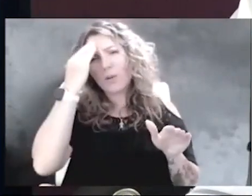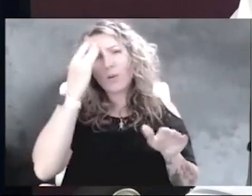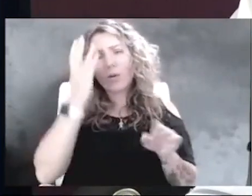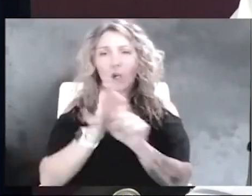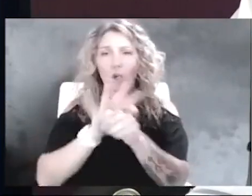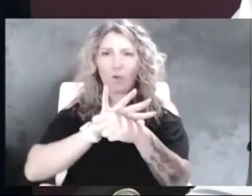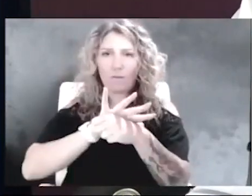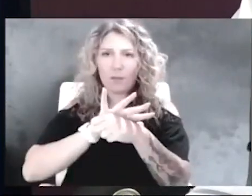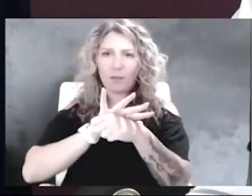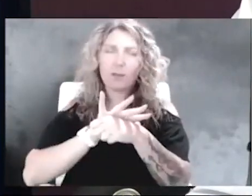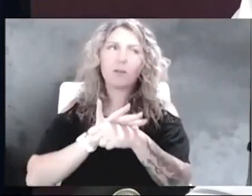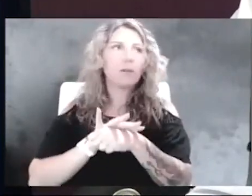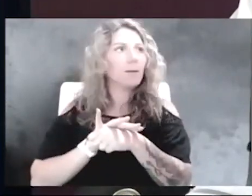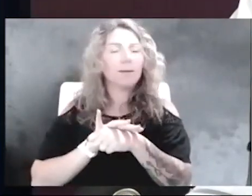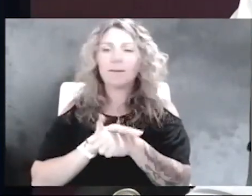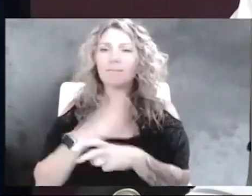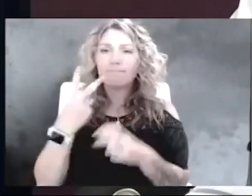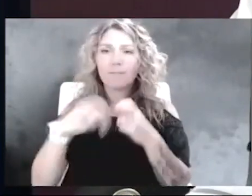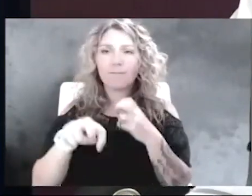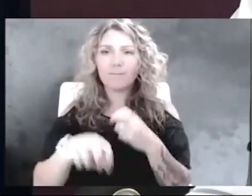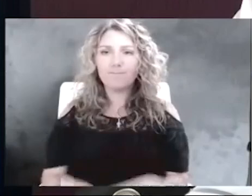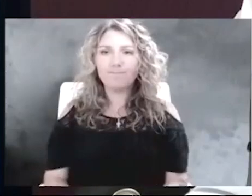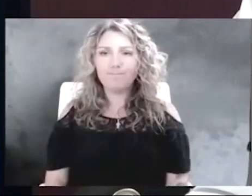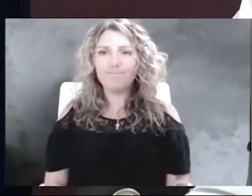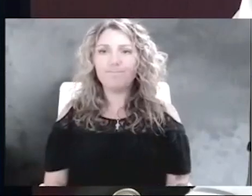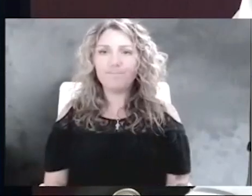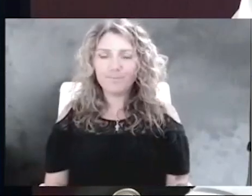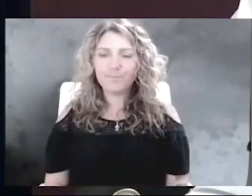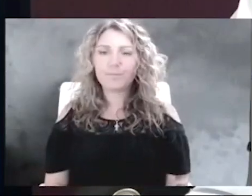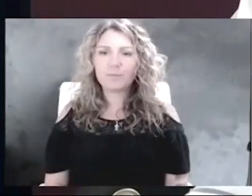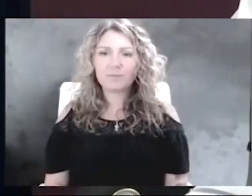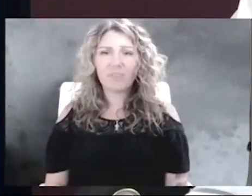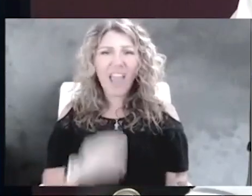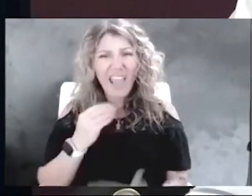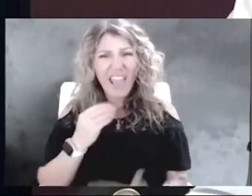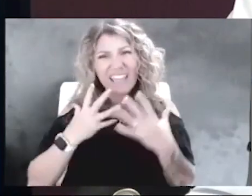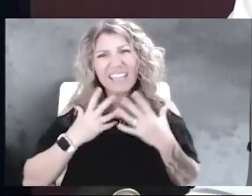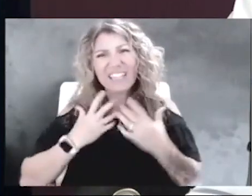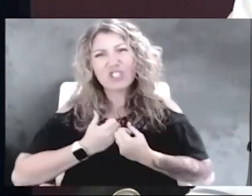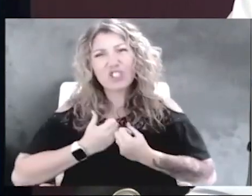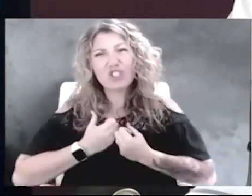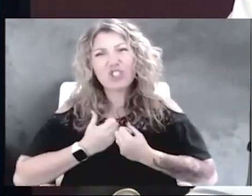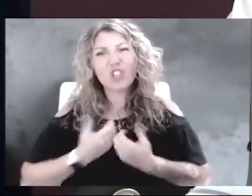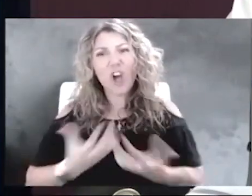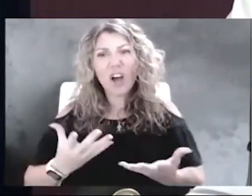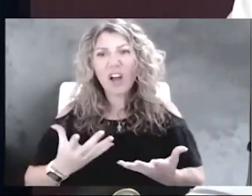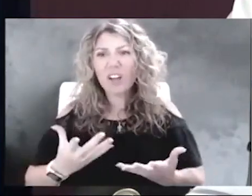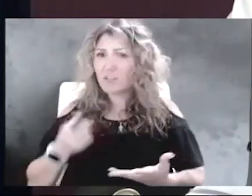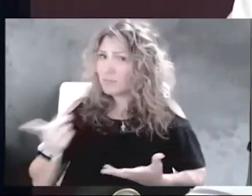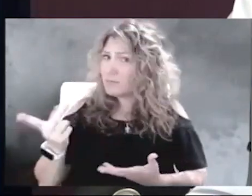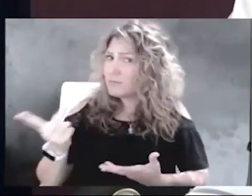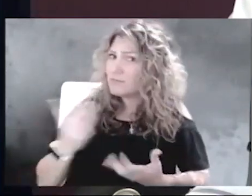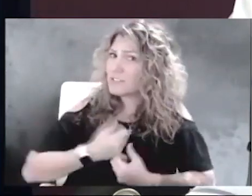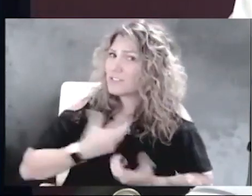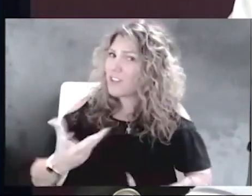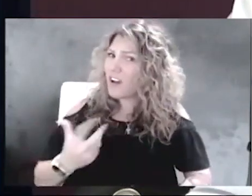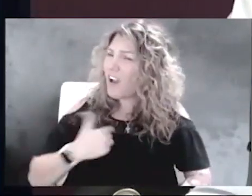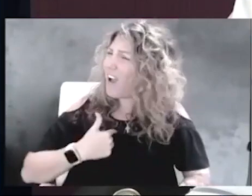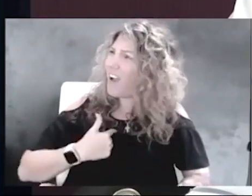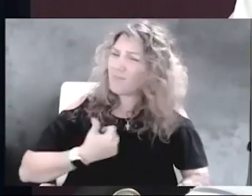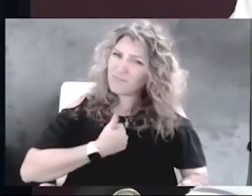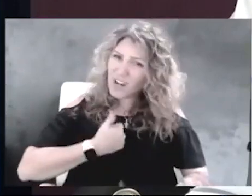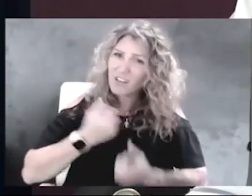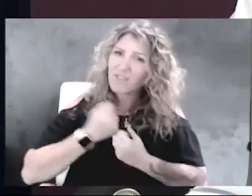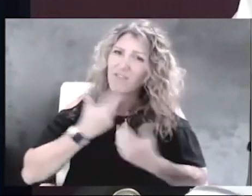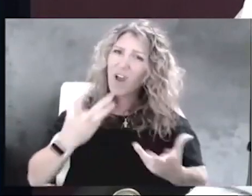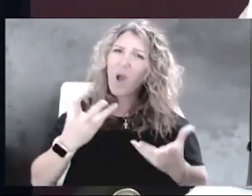COVID's hard, and I'm exhausted. Are you guys tired? I'm exhausted of COVID. I want it to be done. In order for it